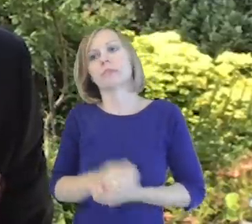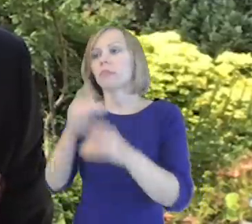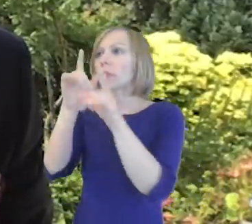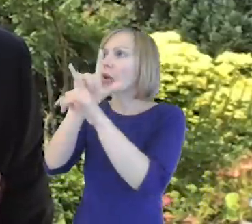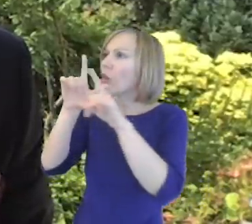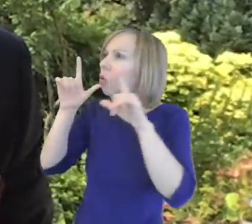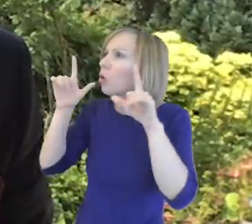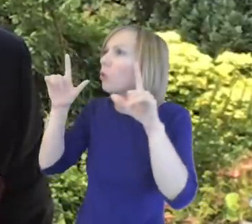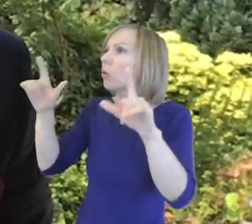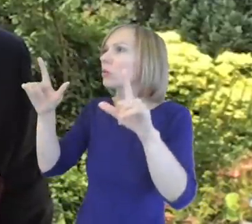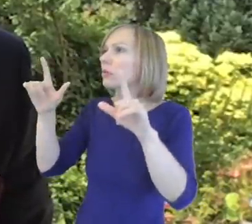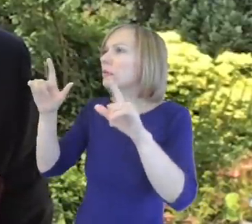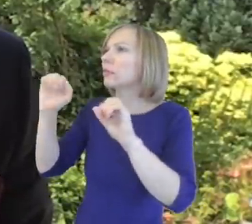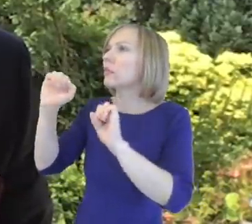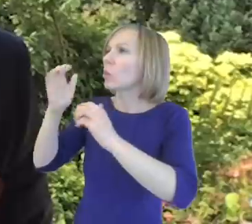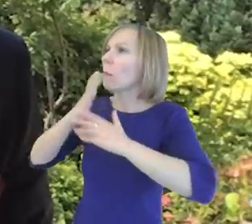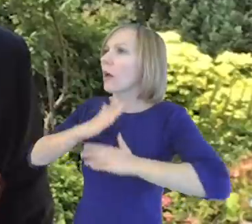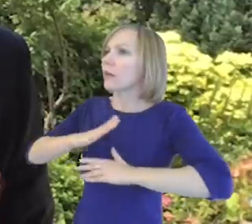Lord, in thy mercy,